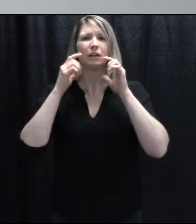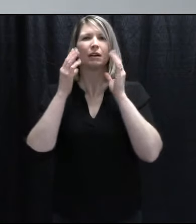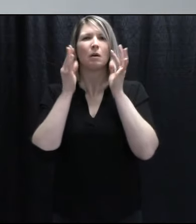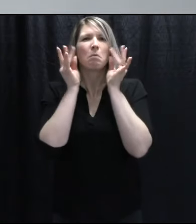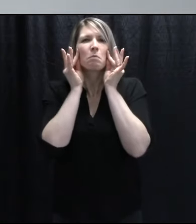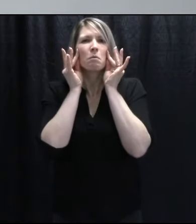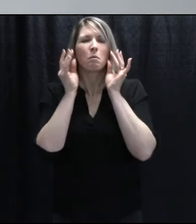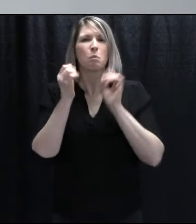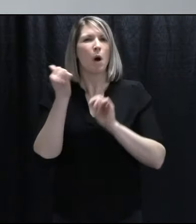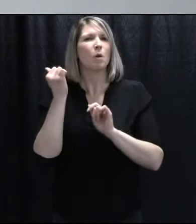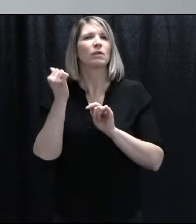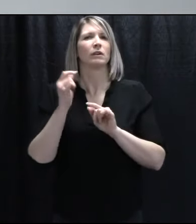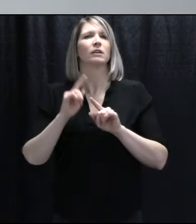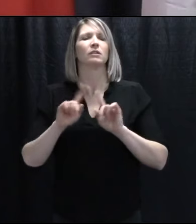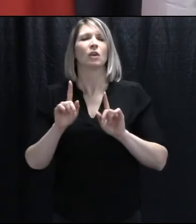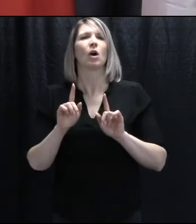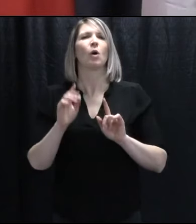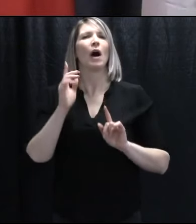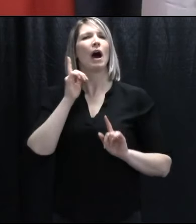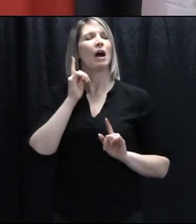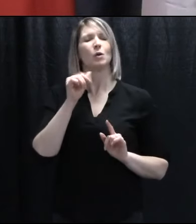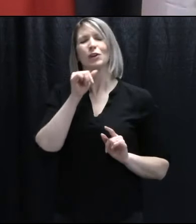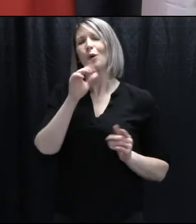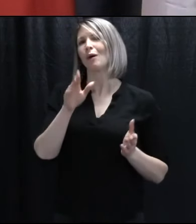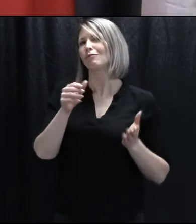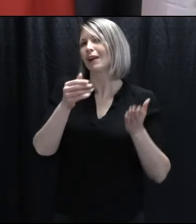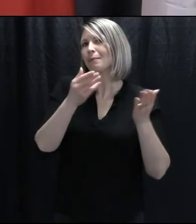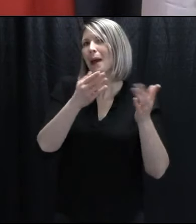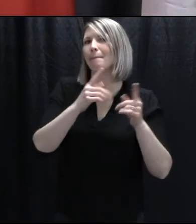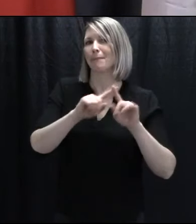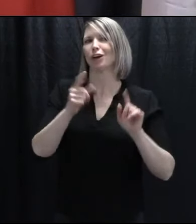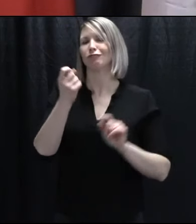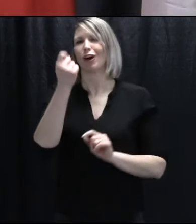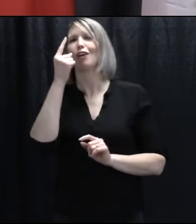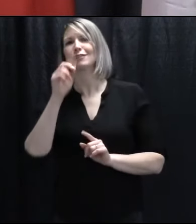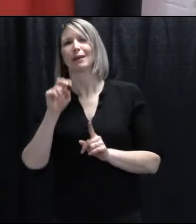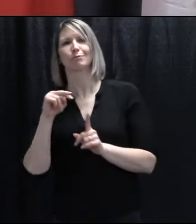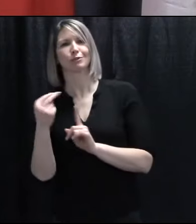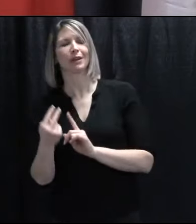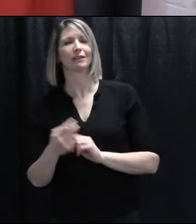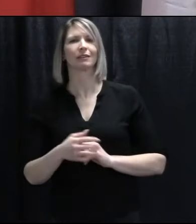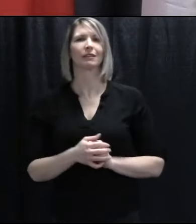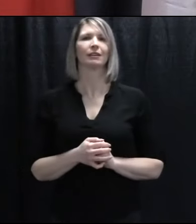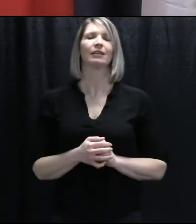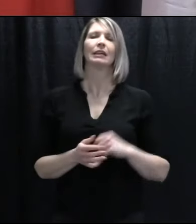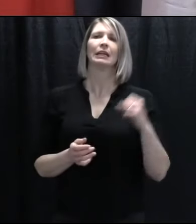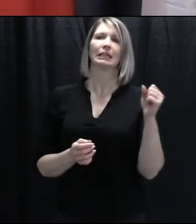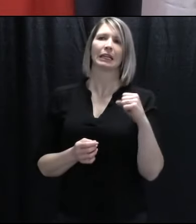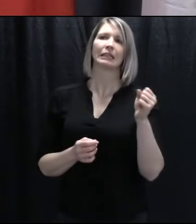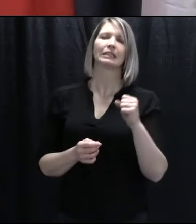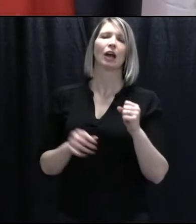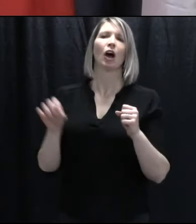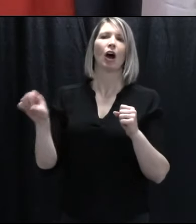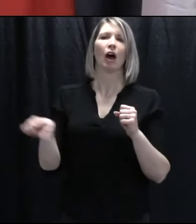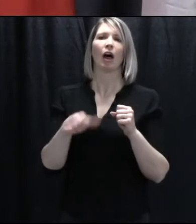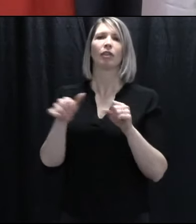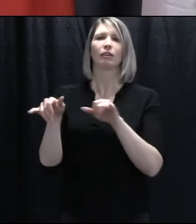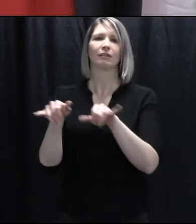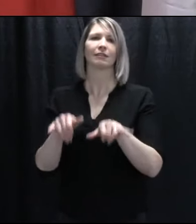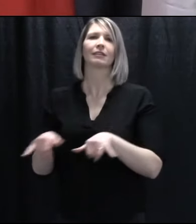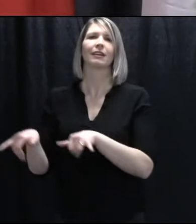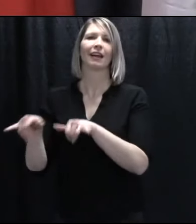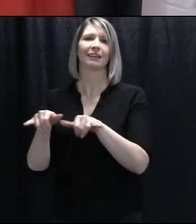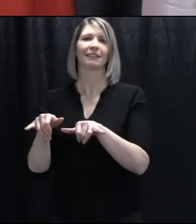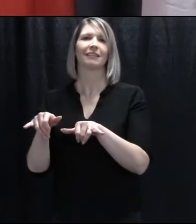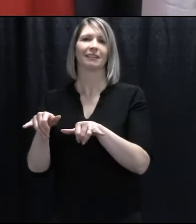recommendation. So I think it goes back to the first principles that Minister Hagee often refers to, and Dr. Fitzgerald often